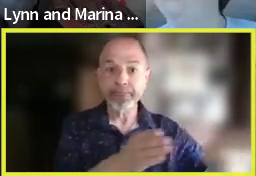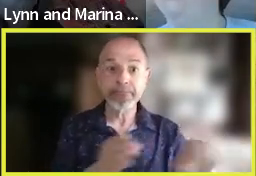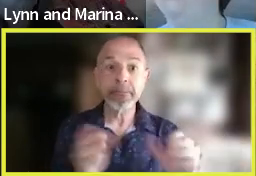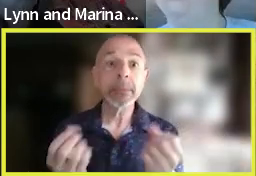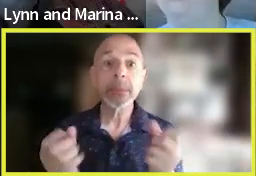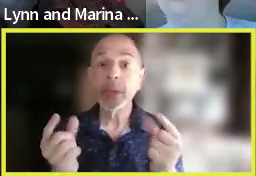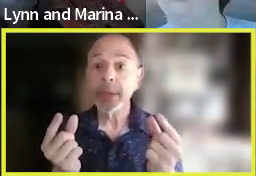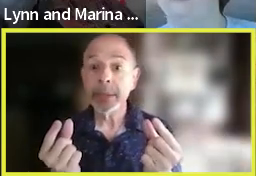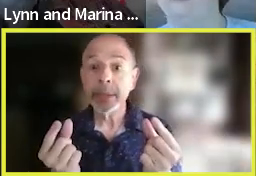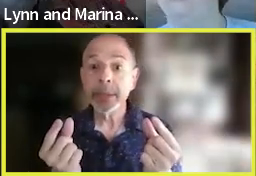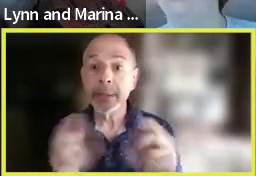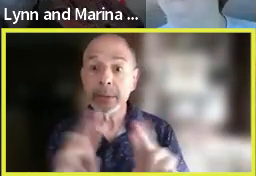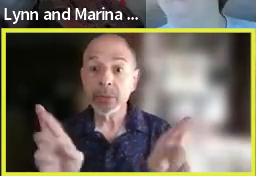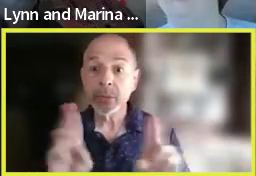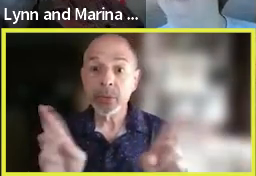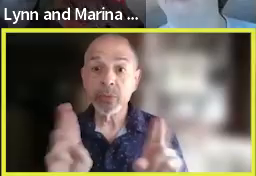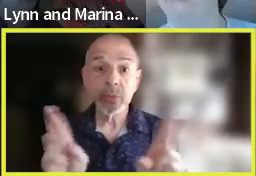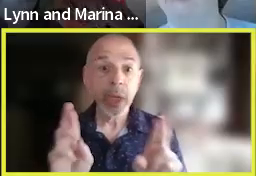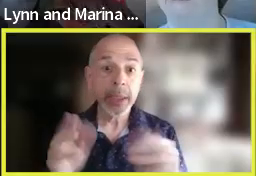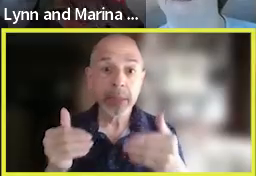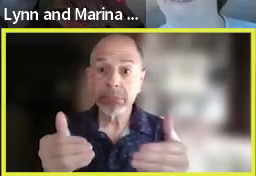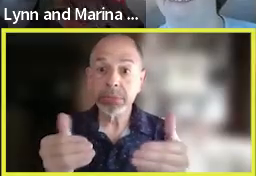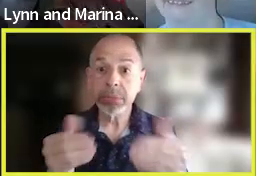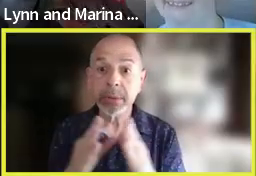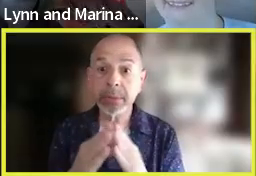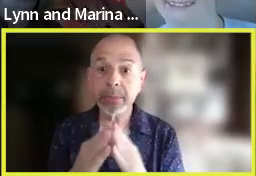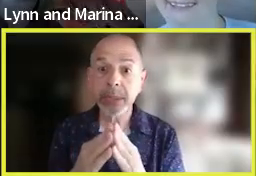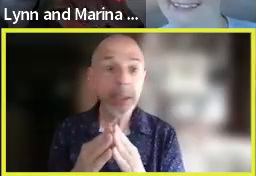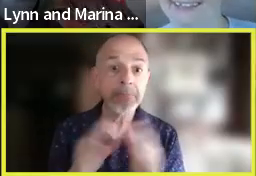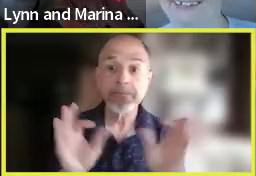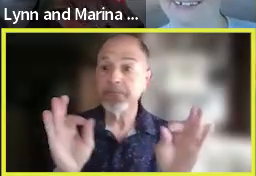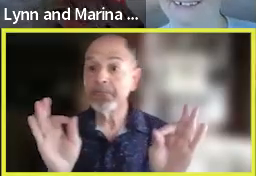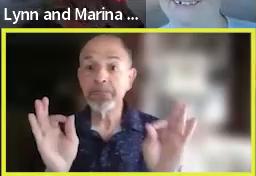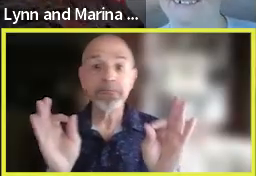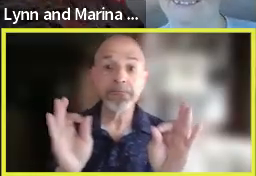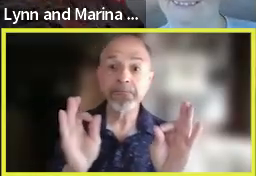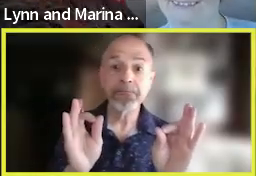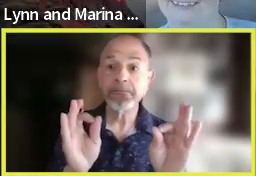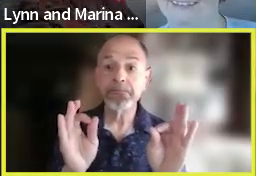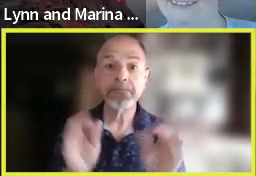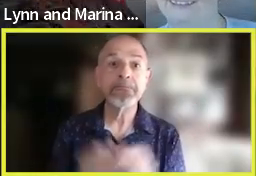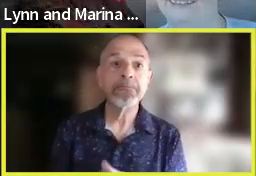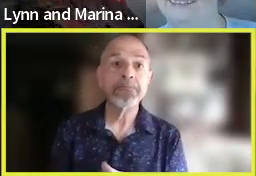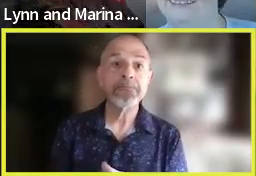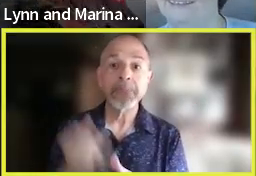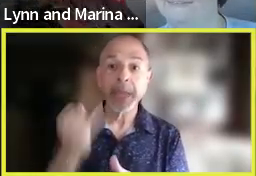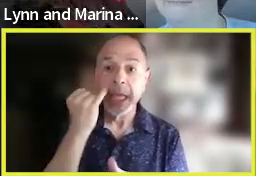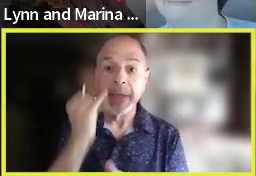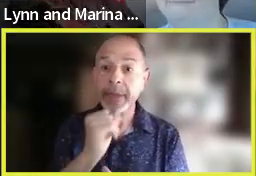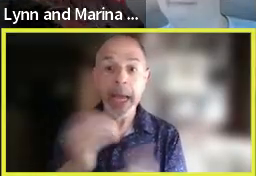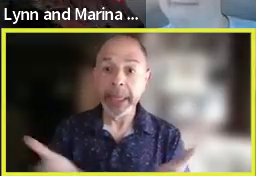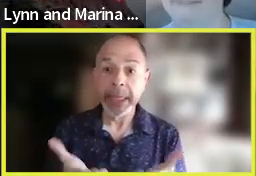Are we good? Let's go. Yep, we're good. Think Let's that's go. everybody. So, yeah. If you're not here, say something.